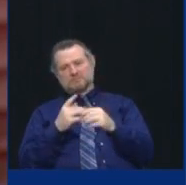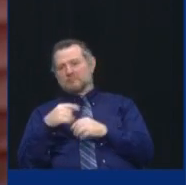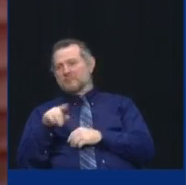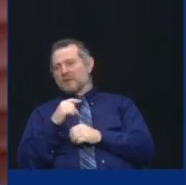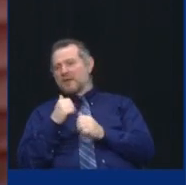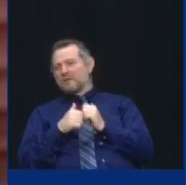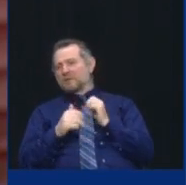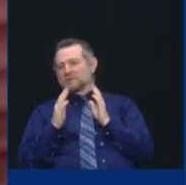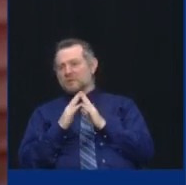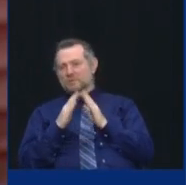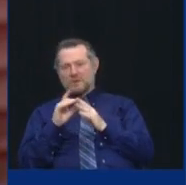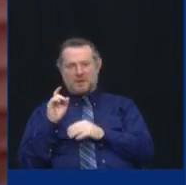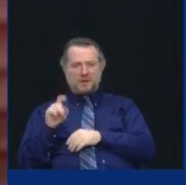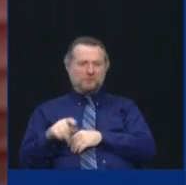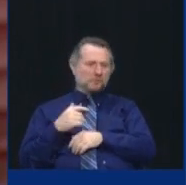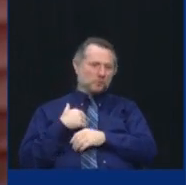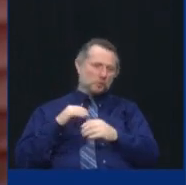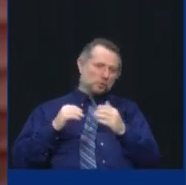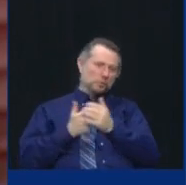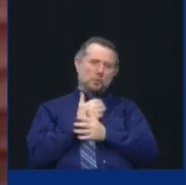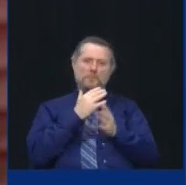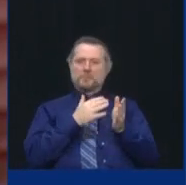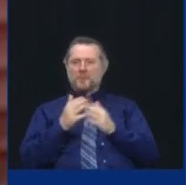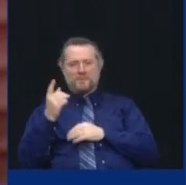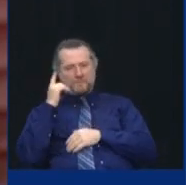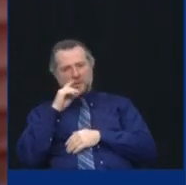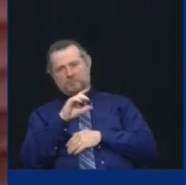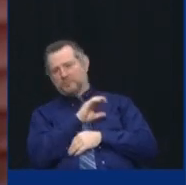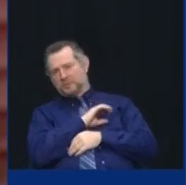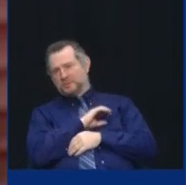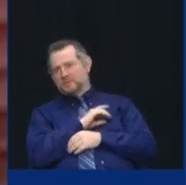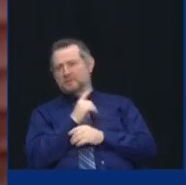a reform plan on public safety